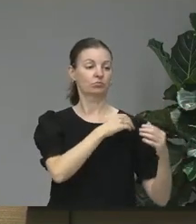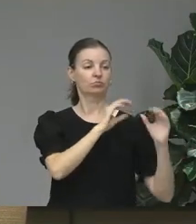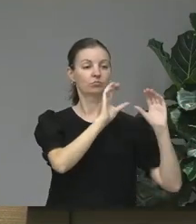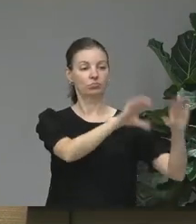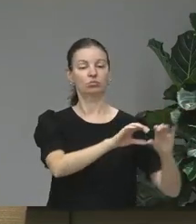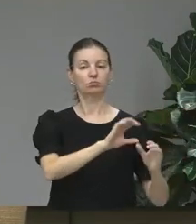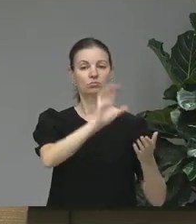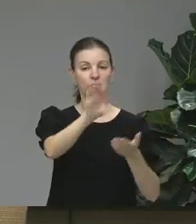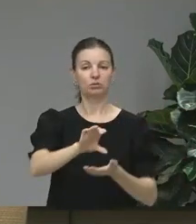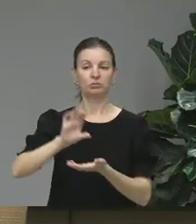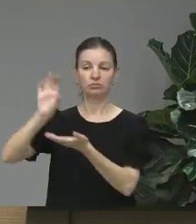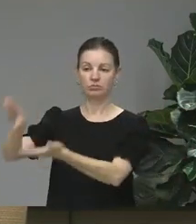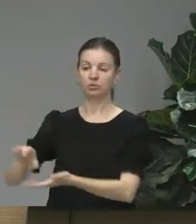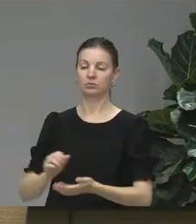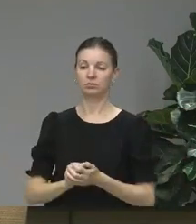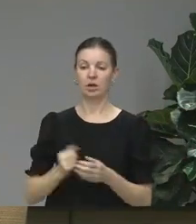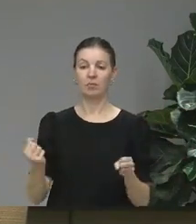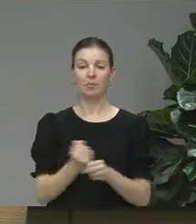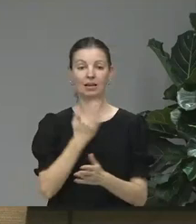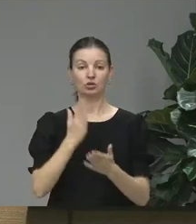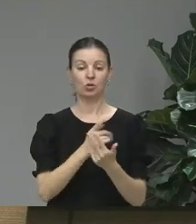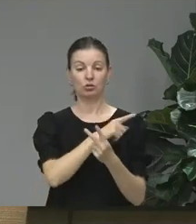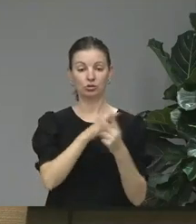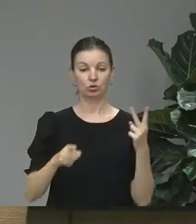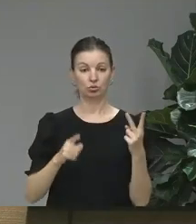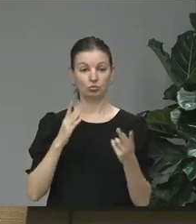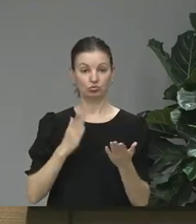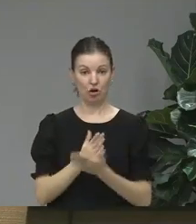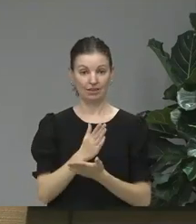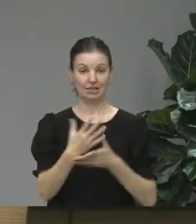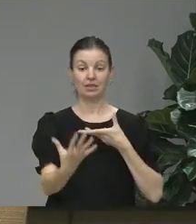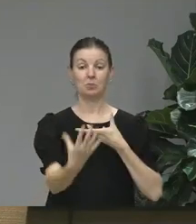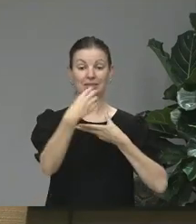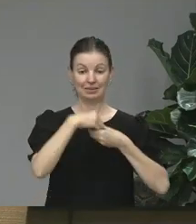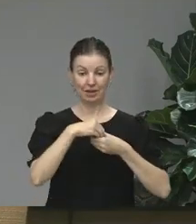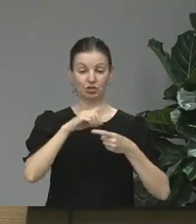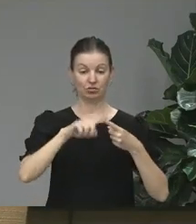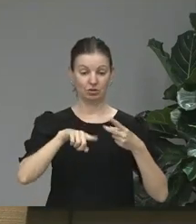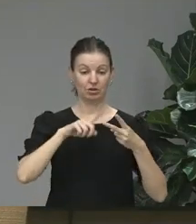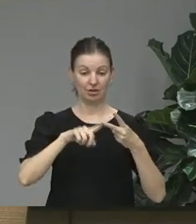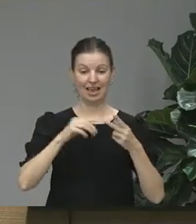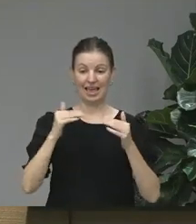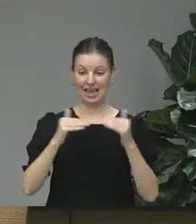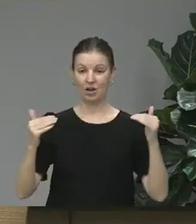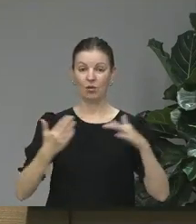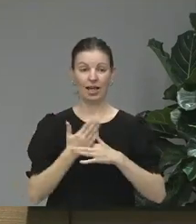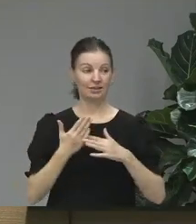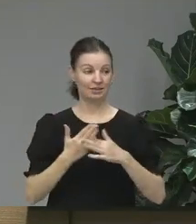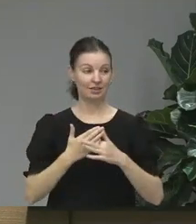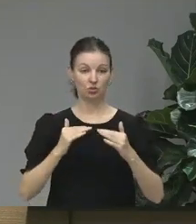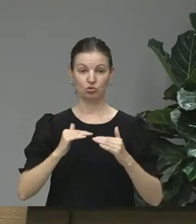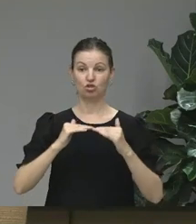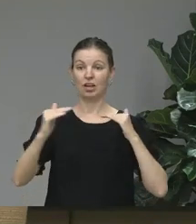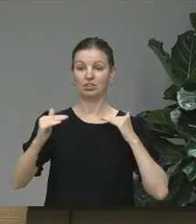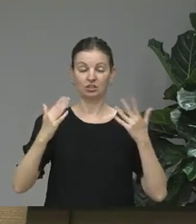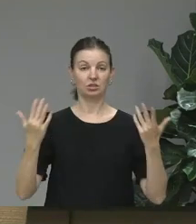these two rights, to participation and to equal access to justice, are honoured, it's a